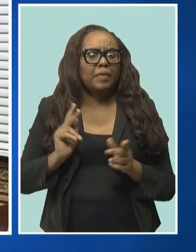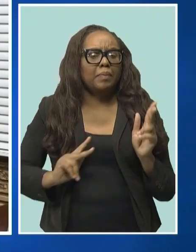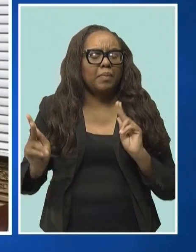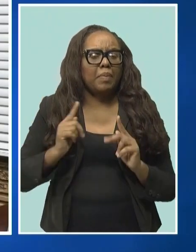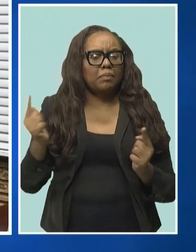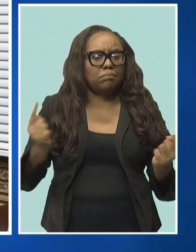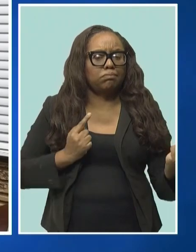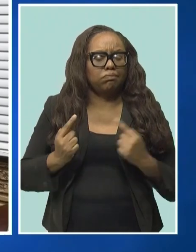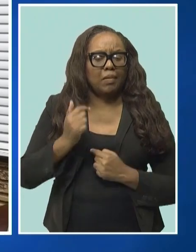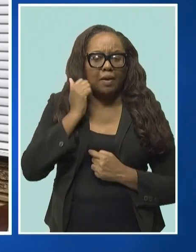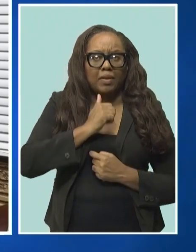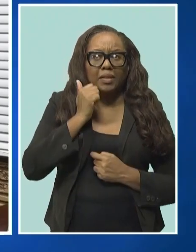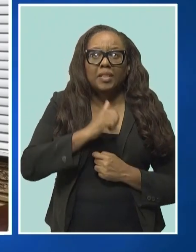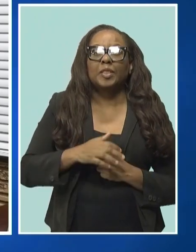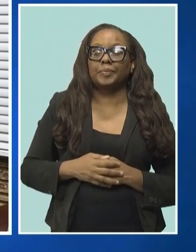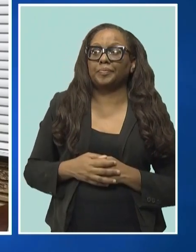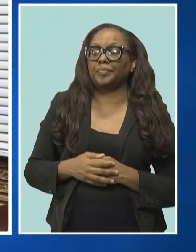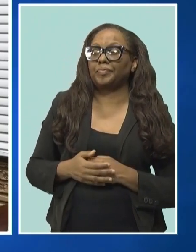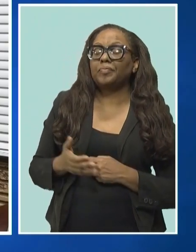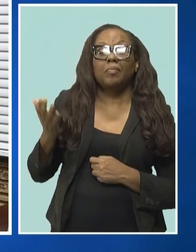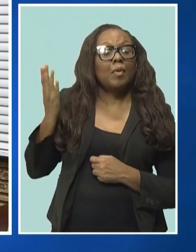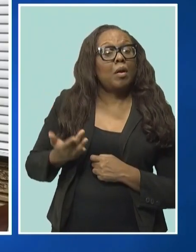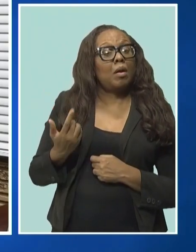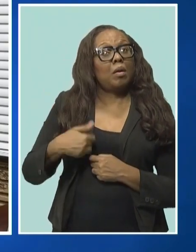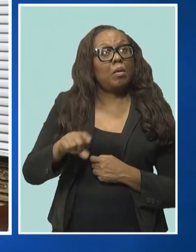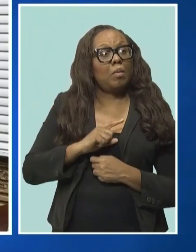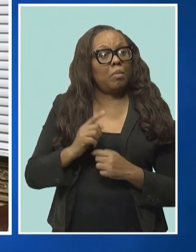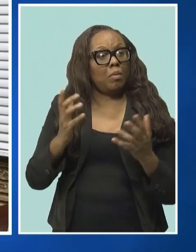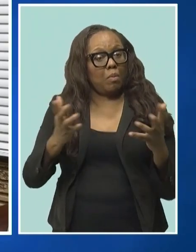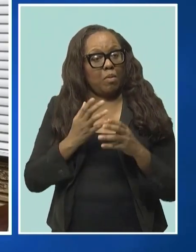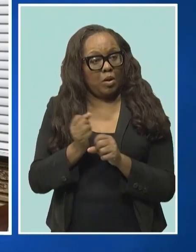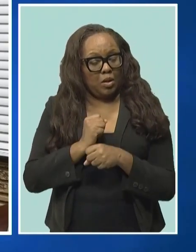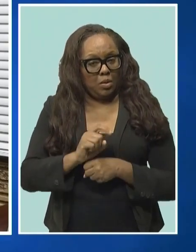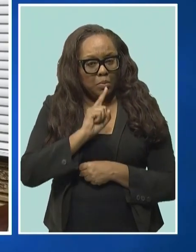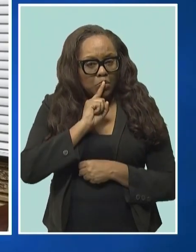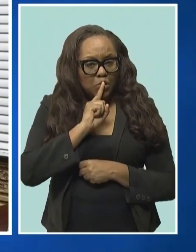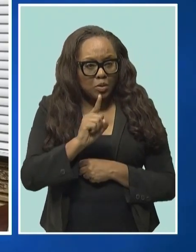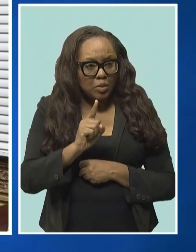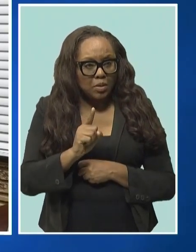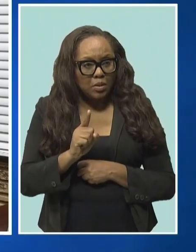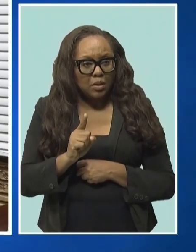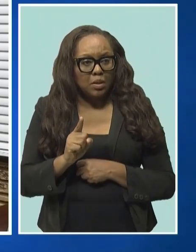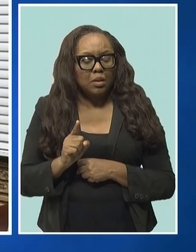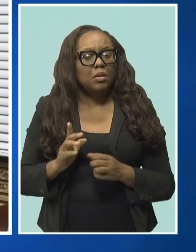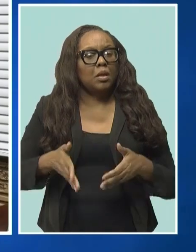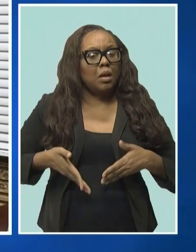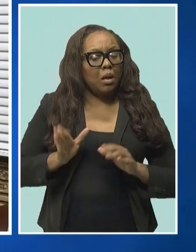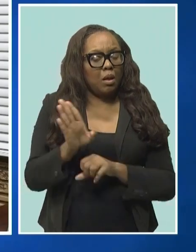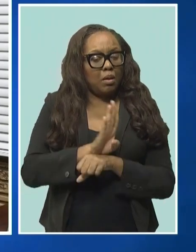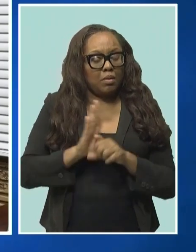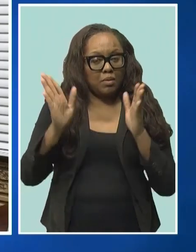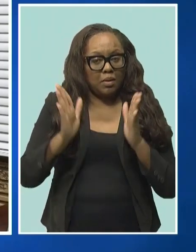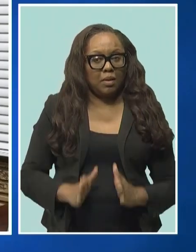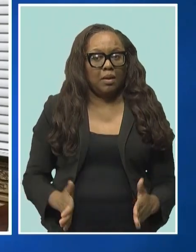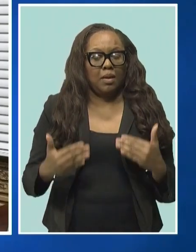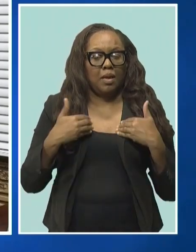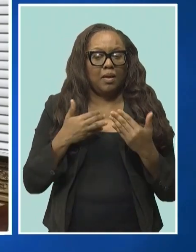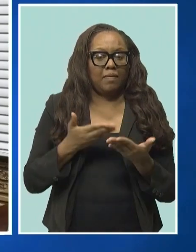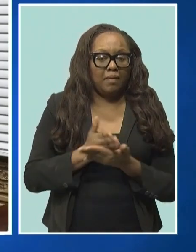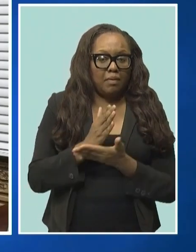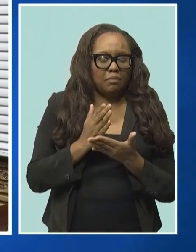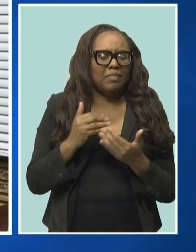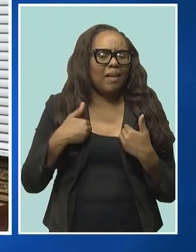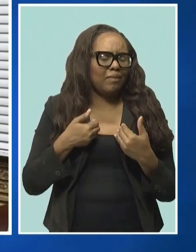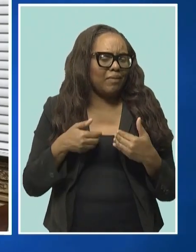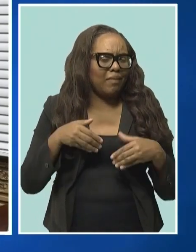the public system in terms of decreasing the strain and to allow Barbadians to have access to a